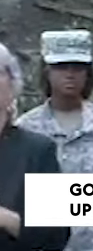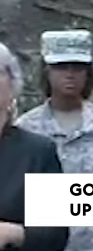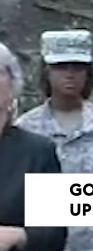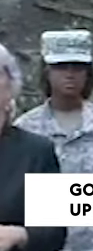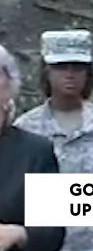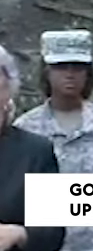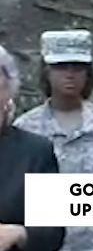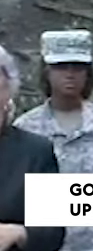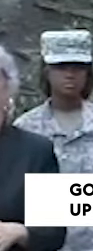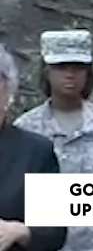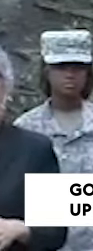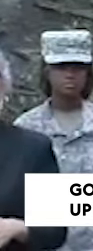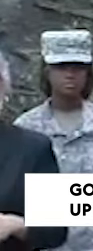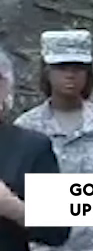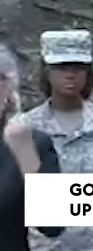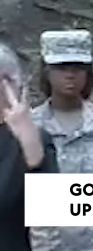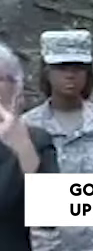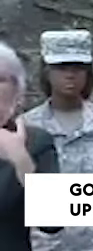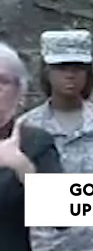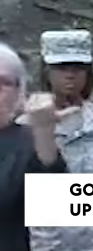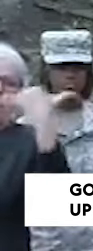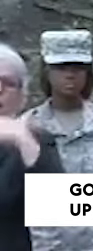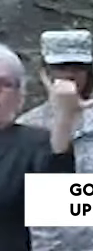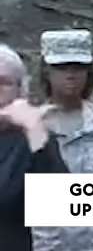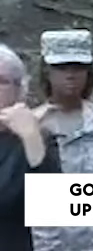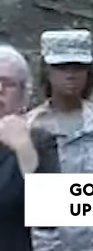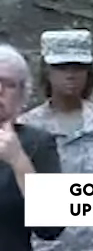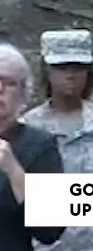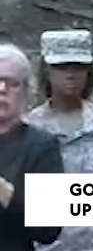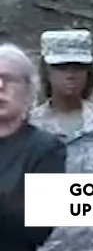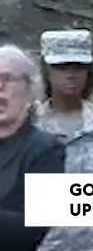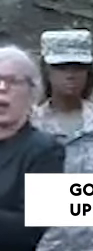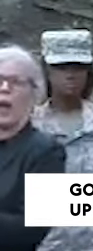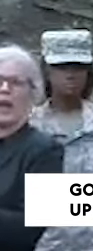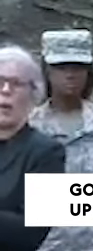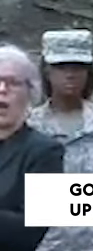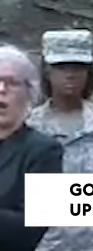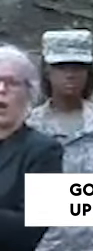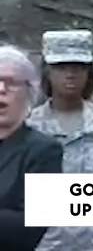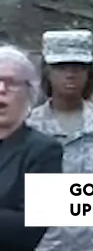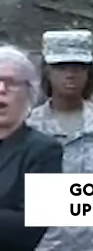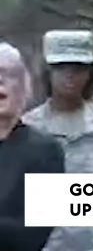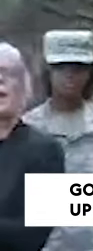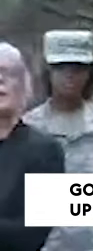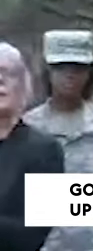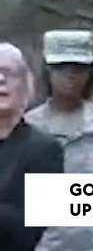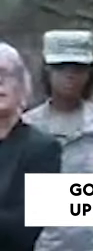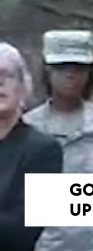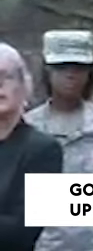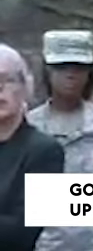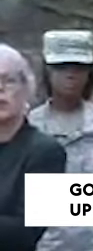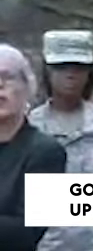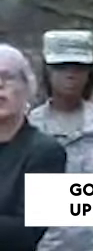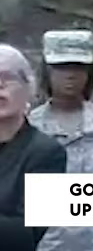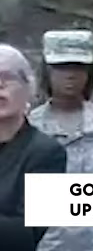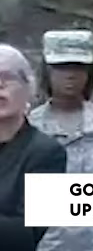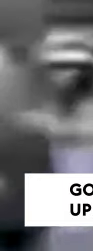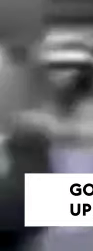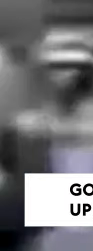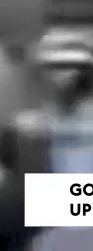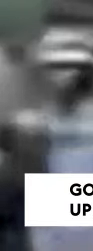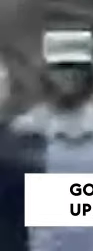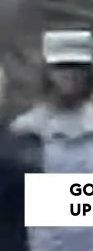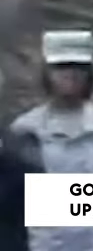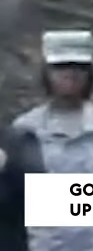phone calls to 911 locally there of people that were literally drowning in their house. And it